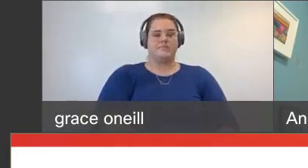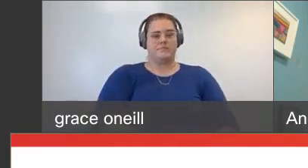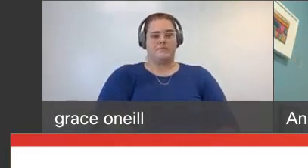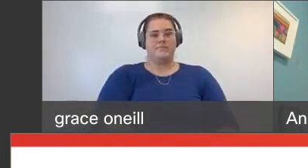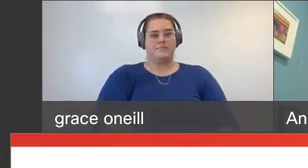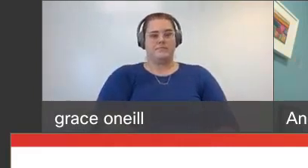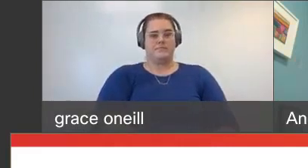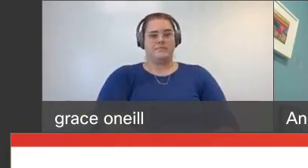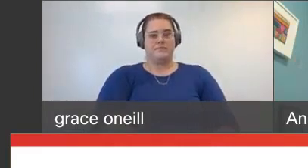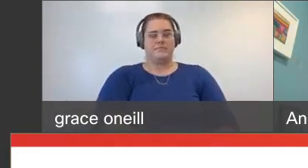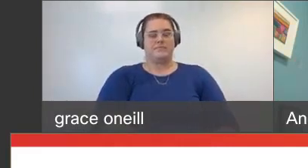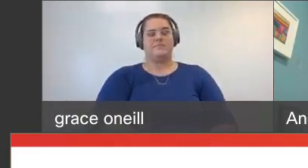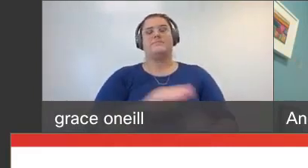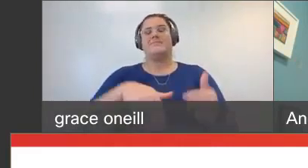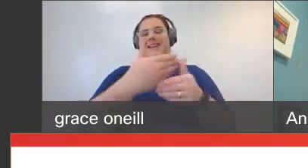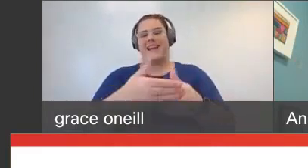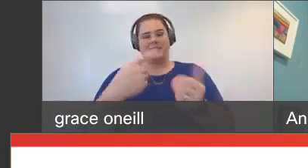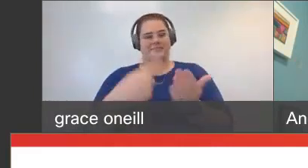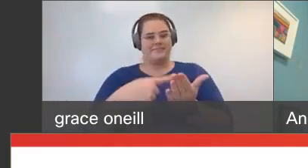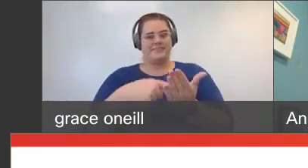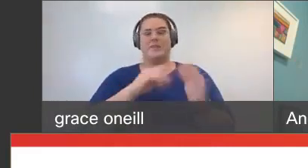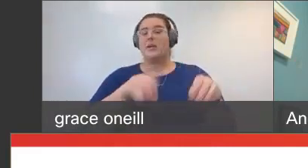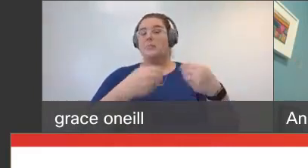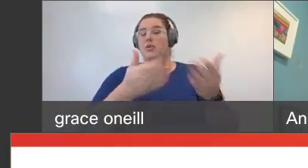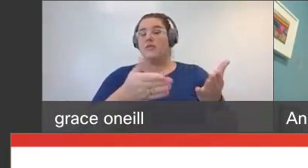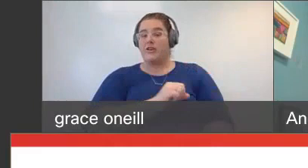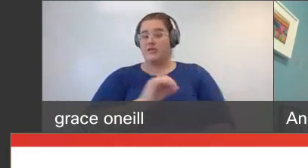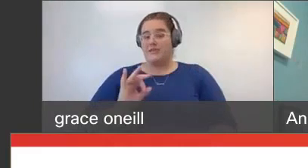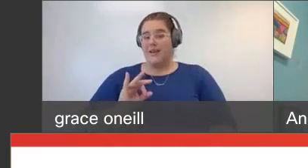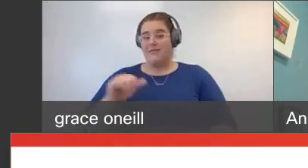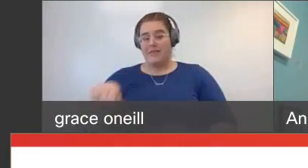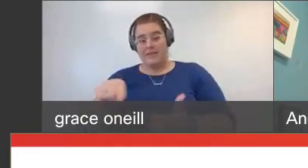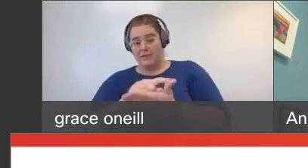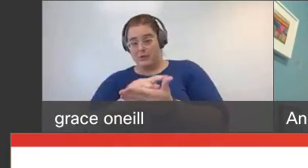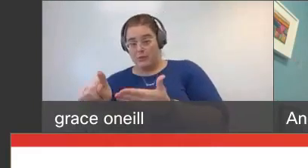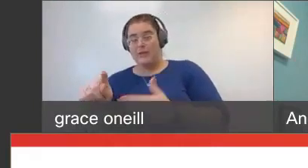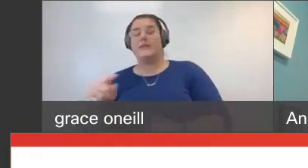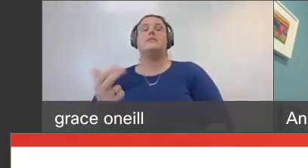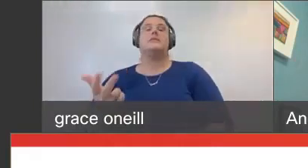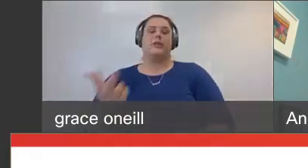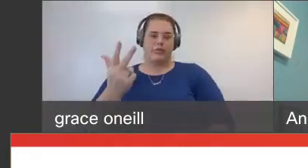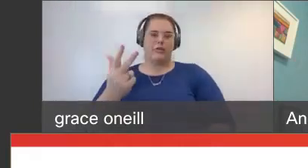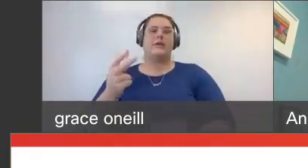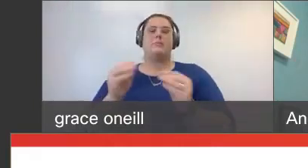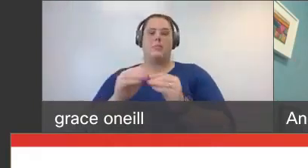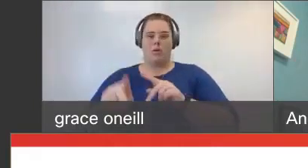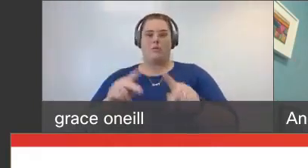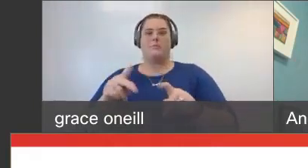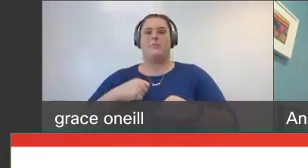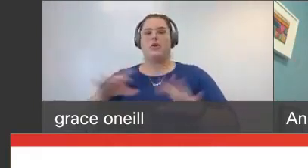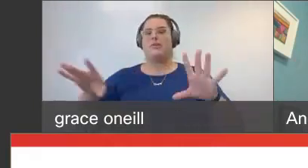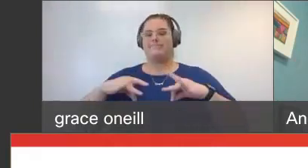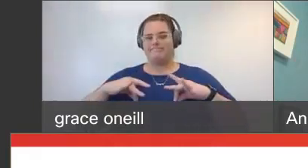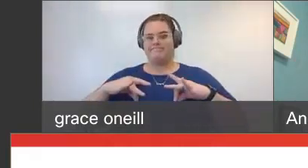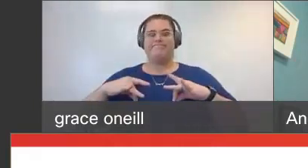Among staff, there were 3 additional people who were diagnosed with COVID this past week, bringing the total